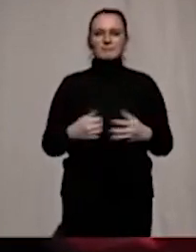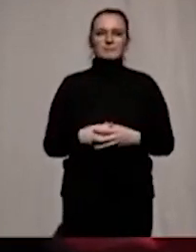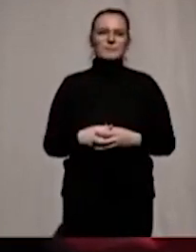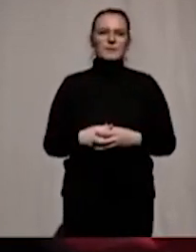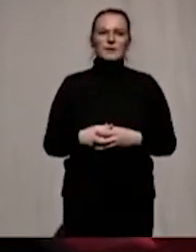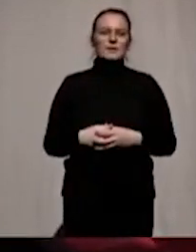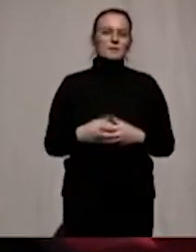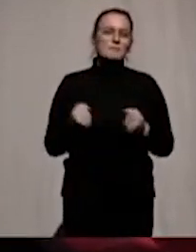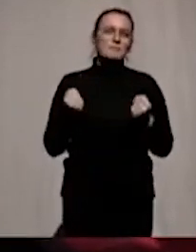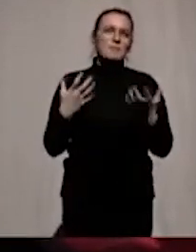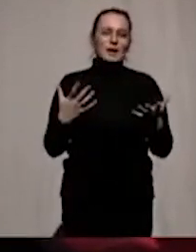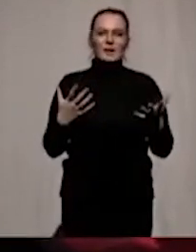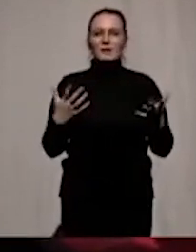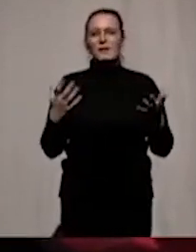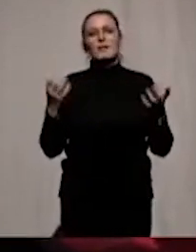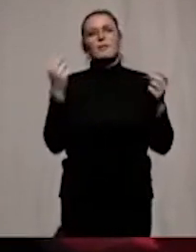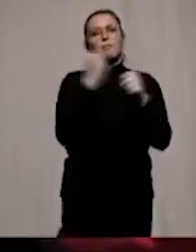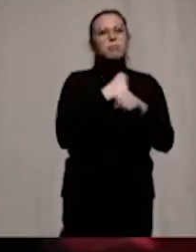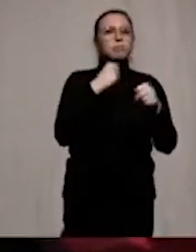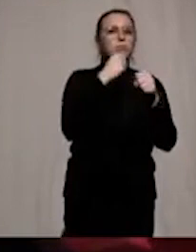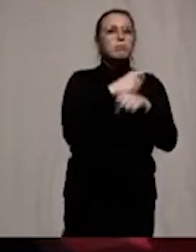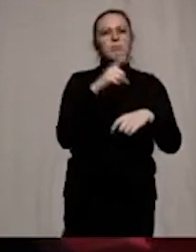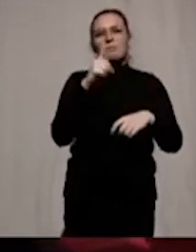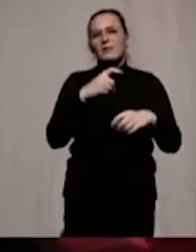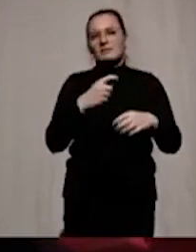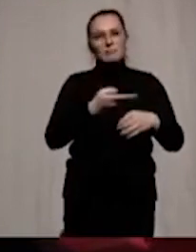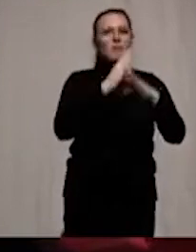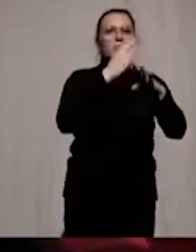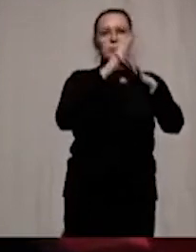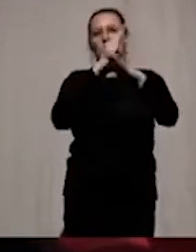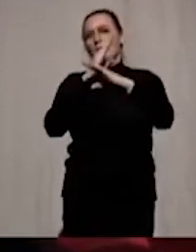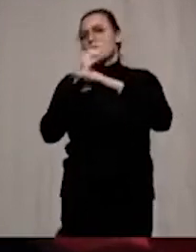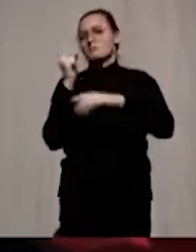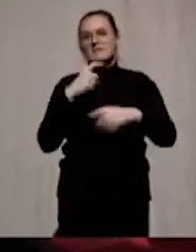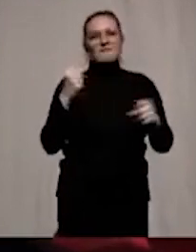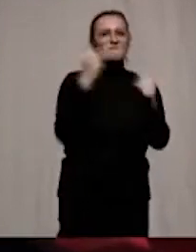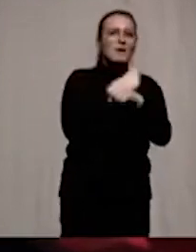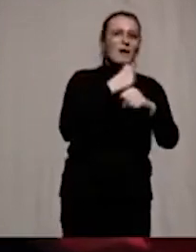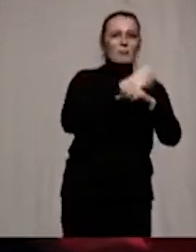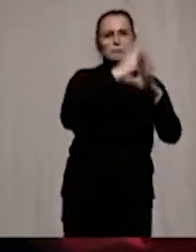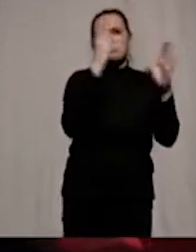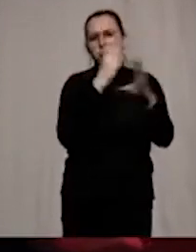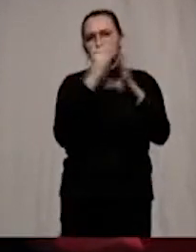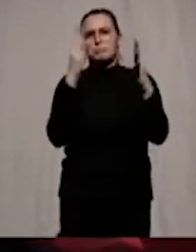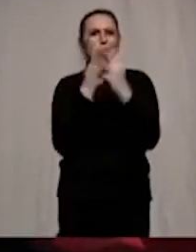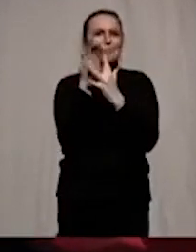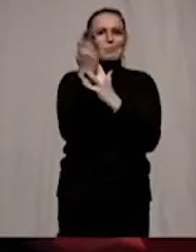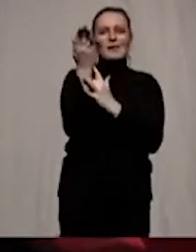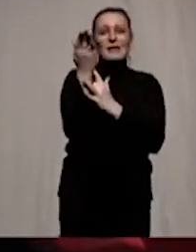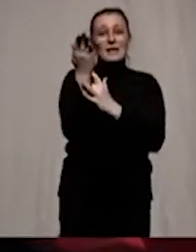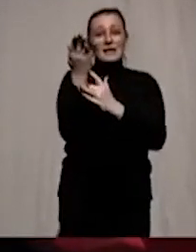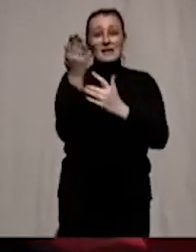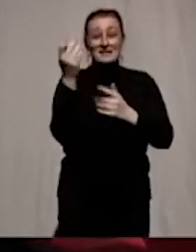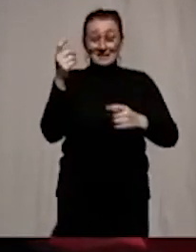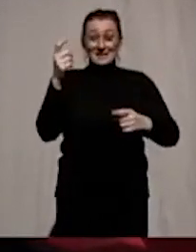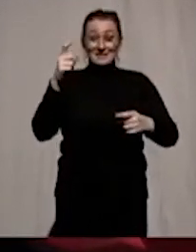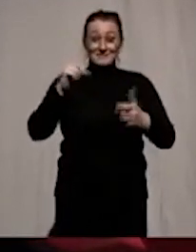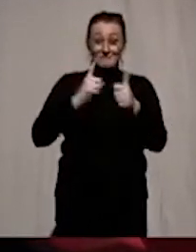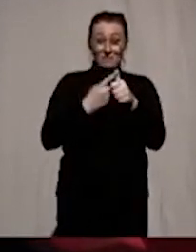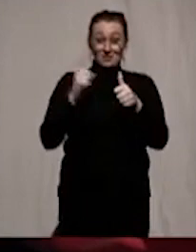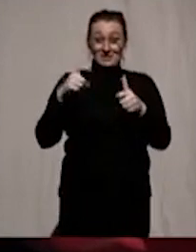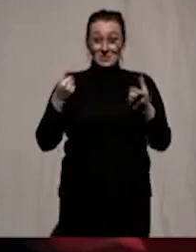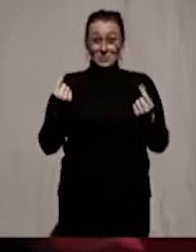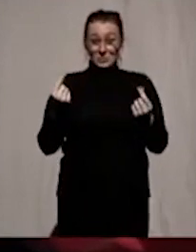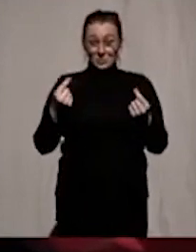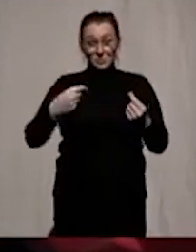many battles to fight, but you can't fight until you're, got yourself together. So